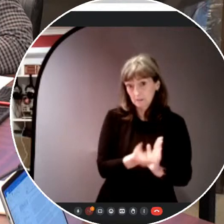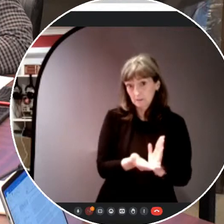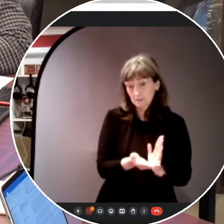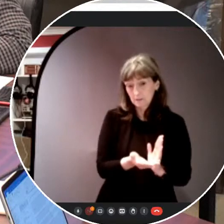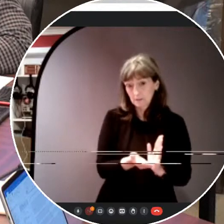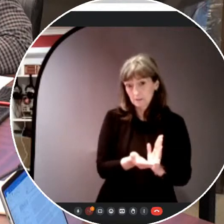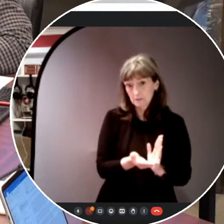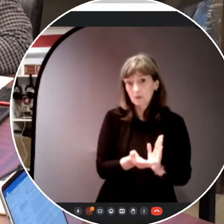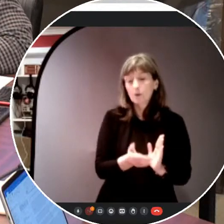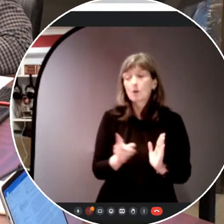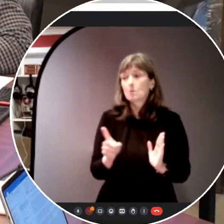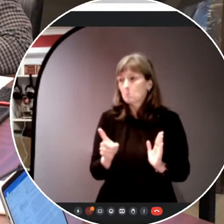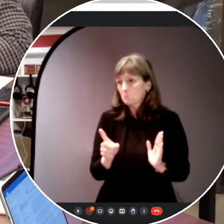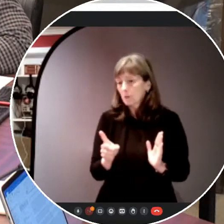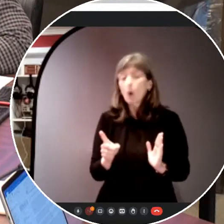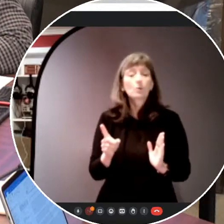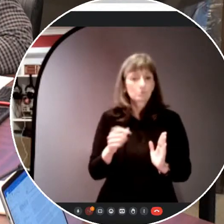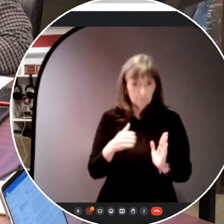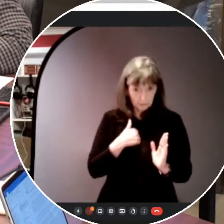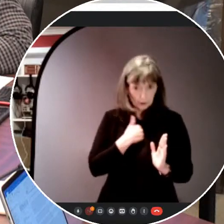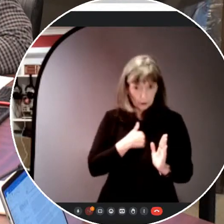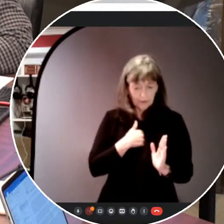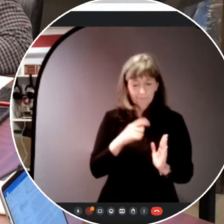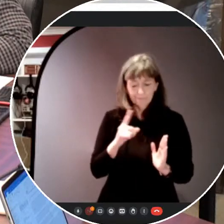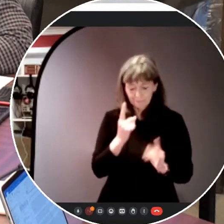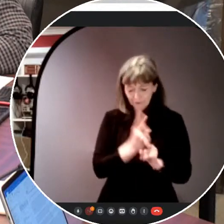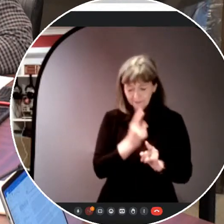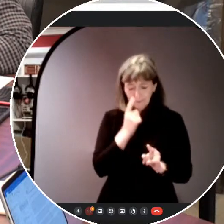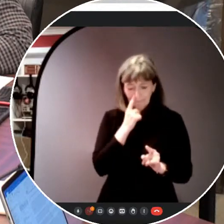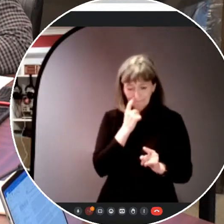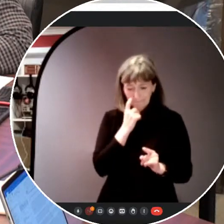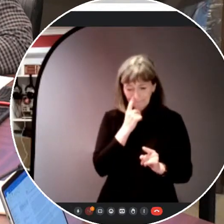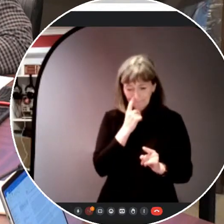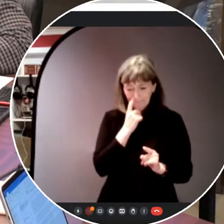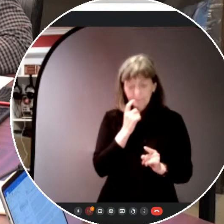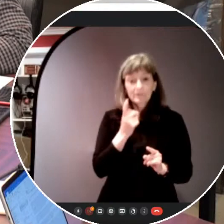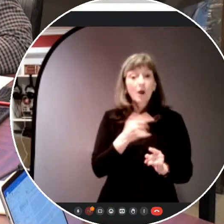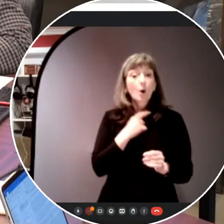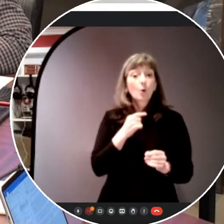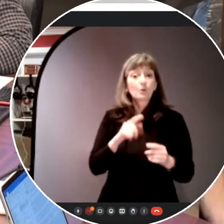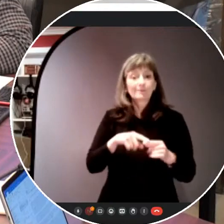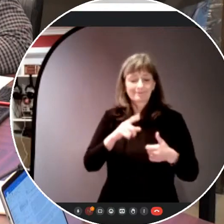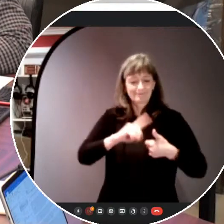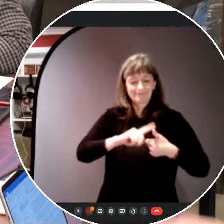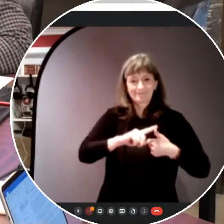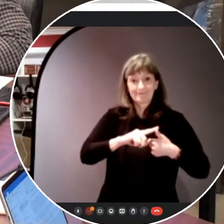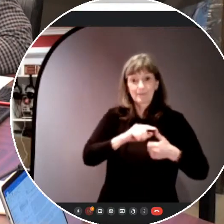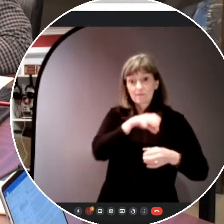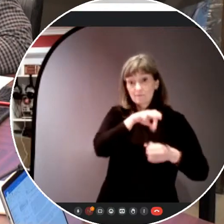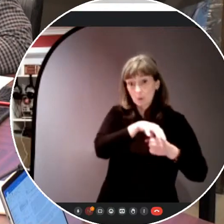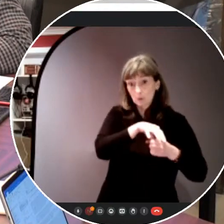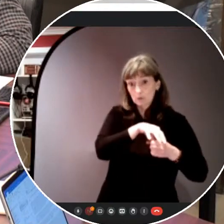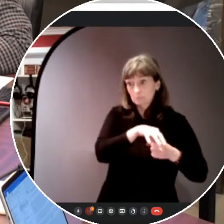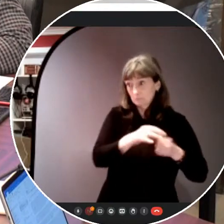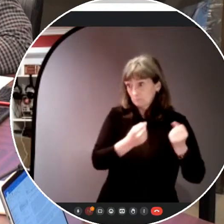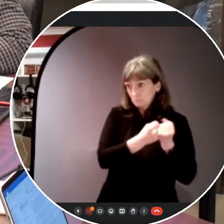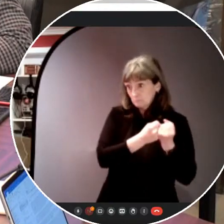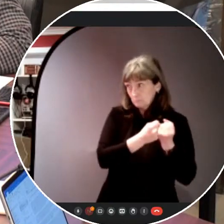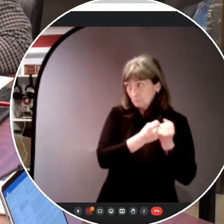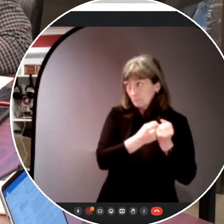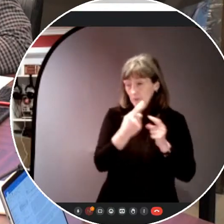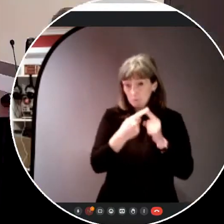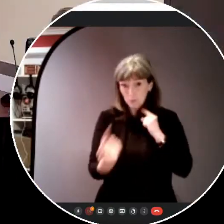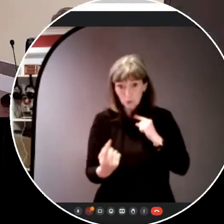Oh, yeah, my apologies. Okay, as we'll move to our vote on that. So all in favor? Any